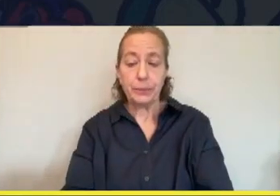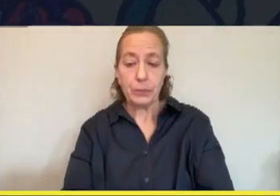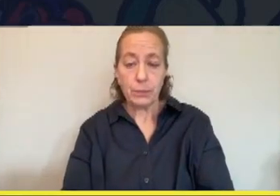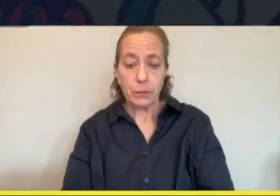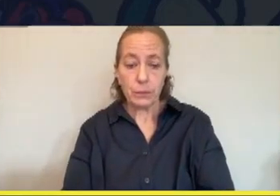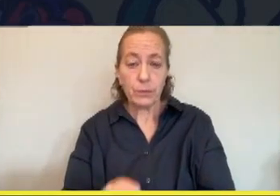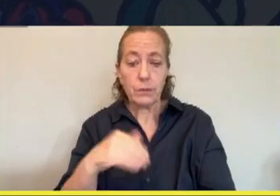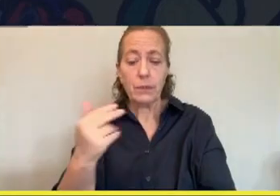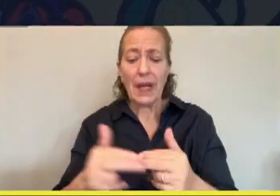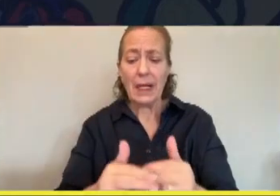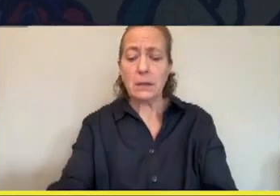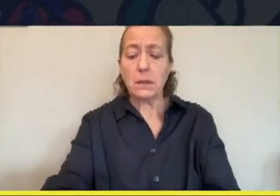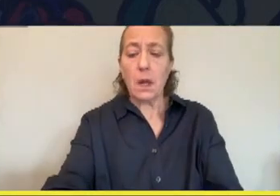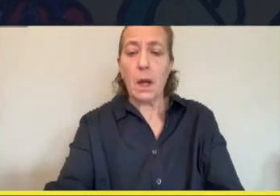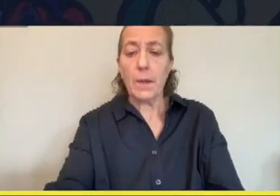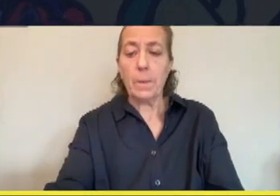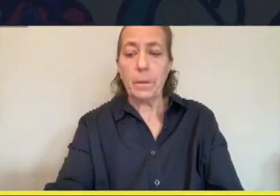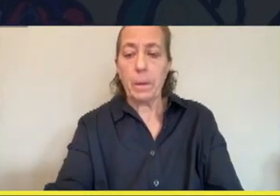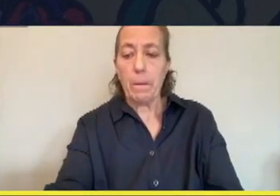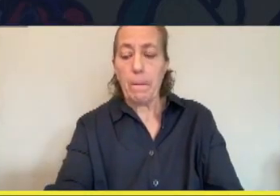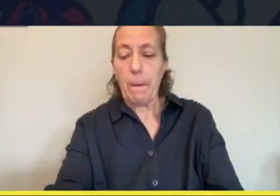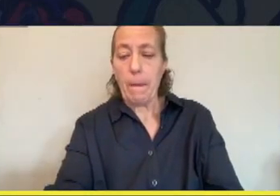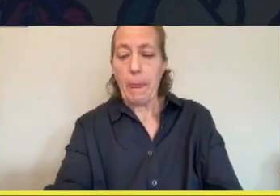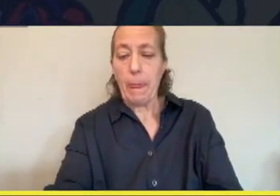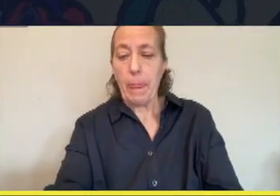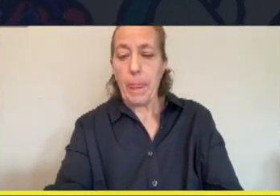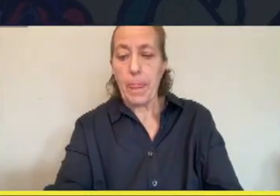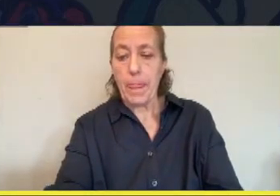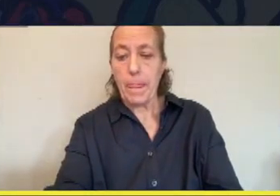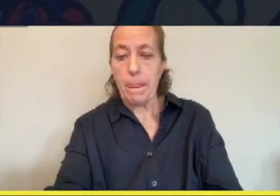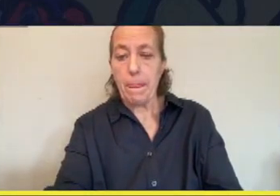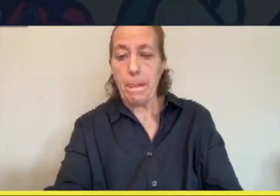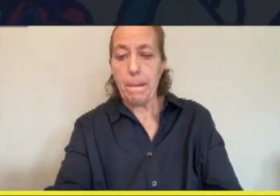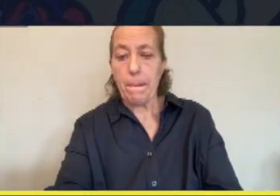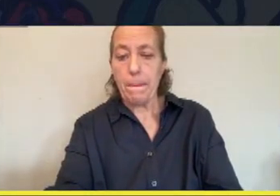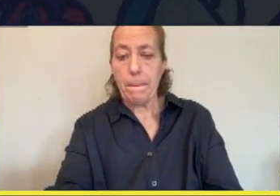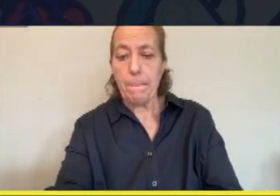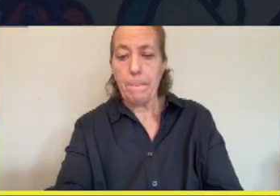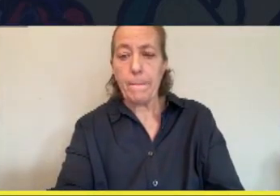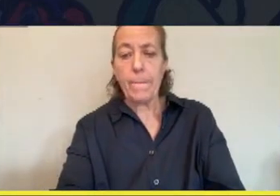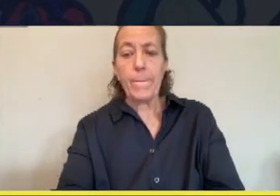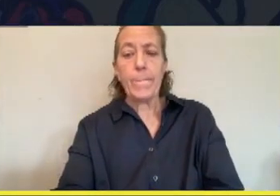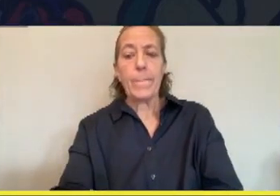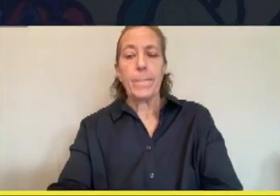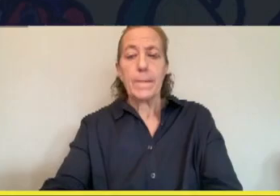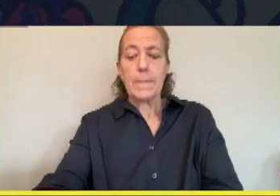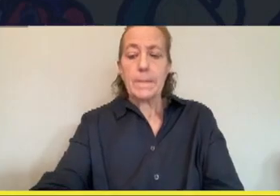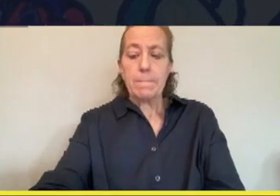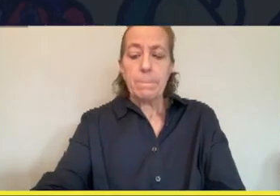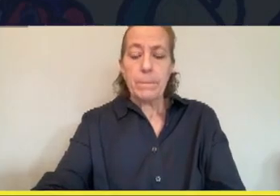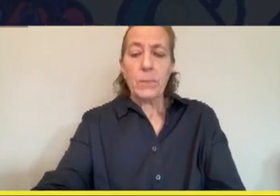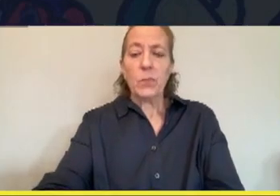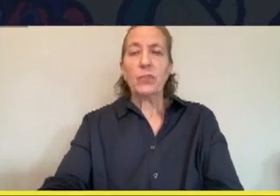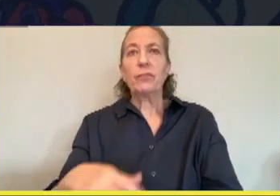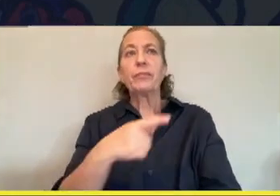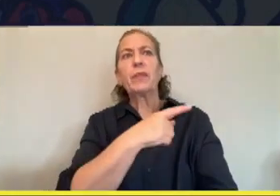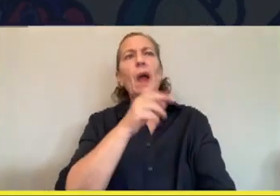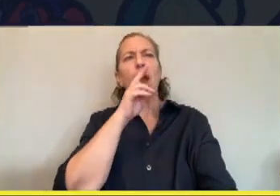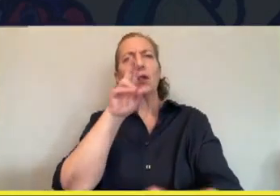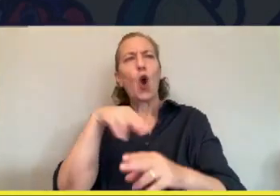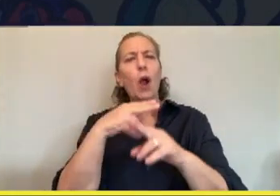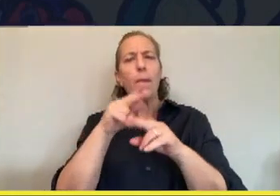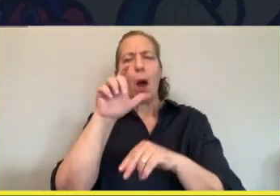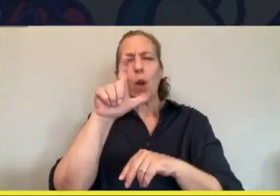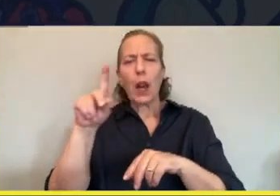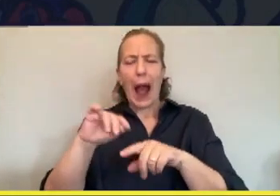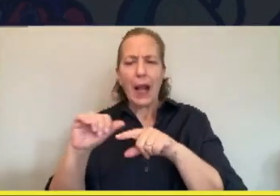When talking about knowledge, experience, and skill barriers, physicians described a lack of training in how to care for people with disability, a lack of trained staff in how to